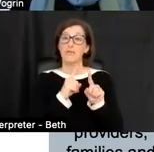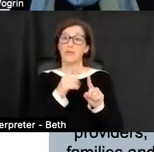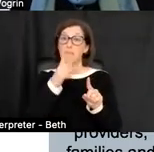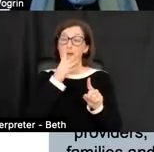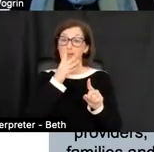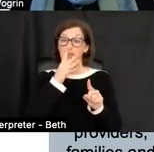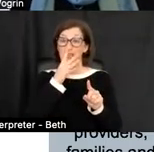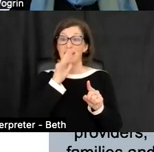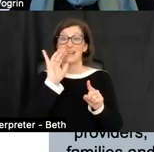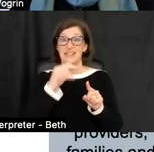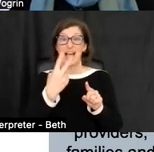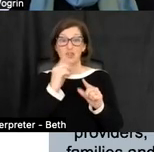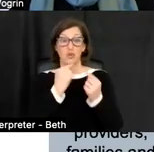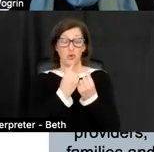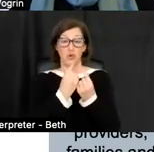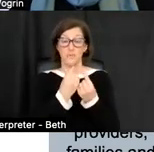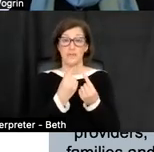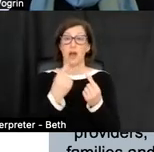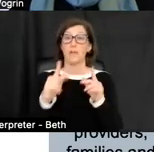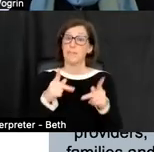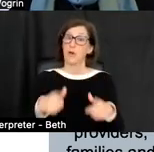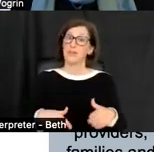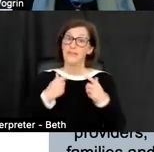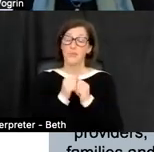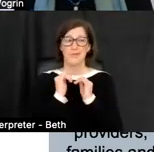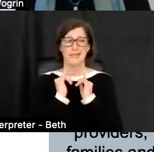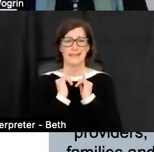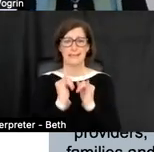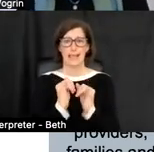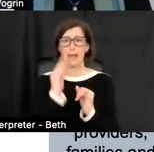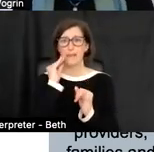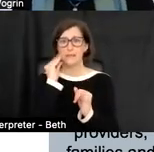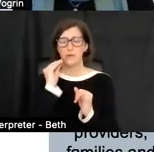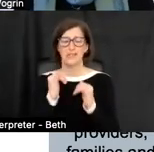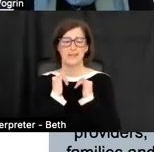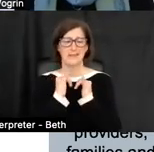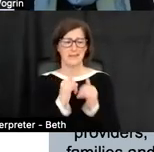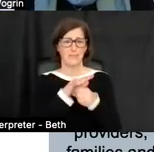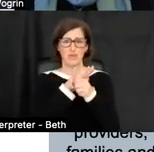and foremost beneficiaries who are living with the same stressors as those who